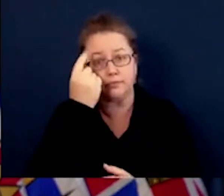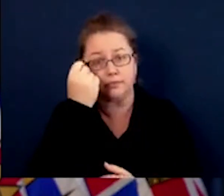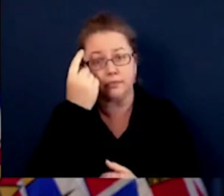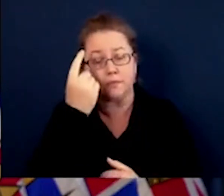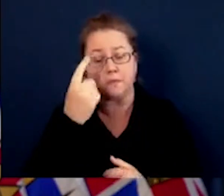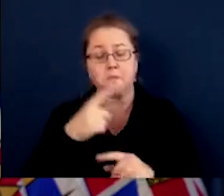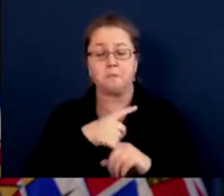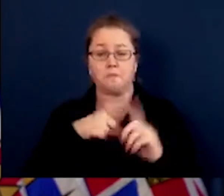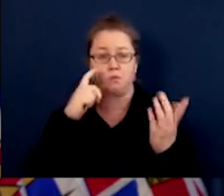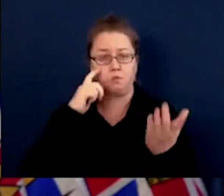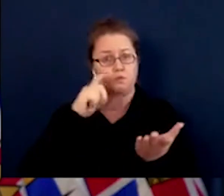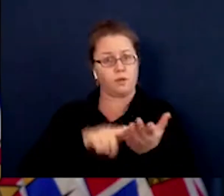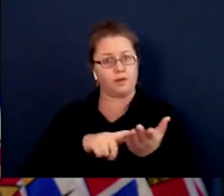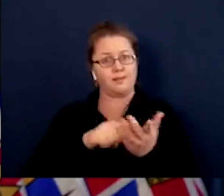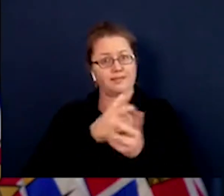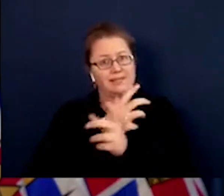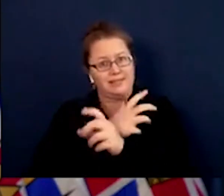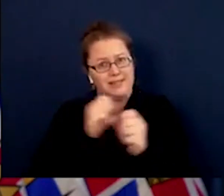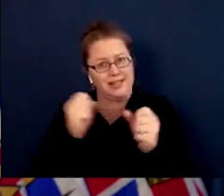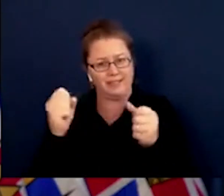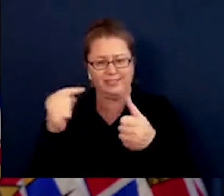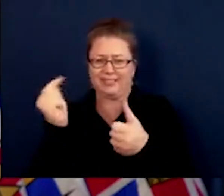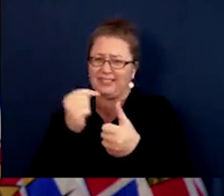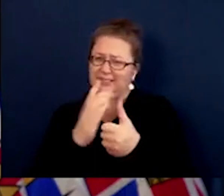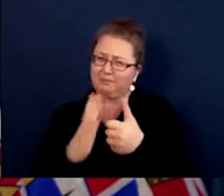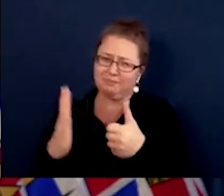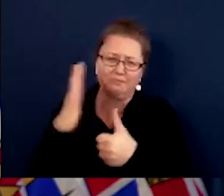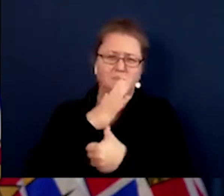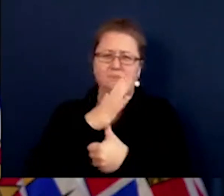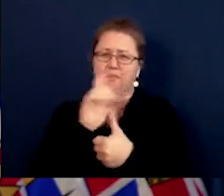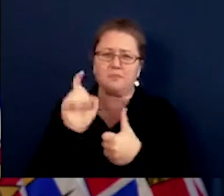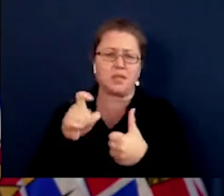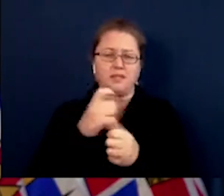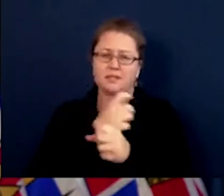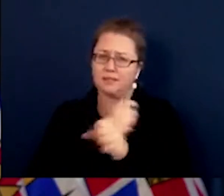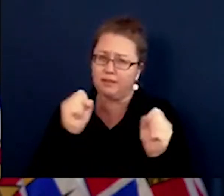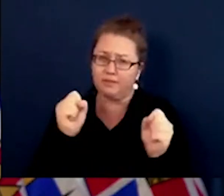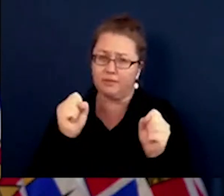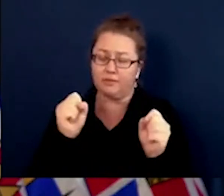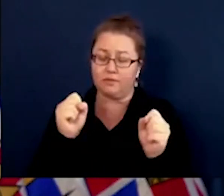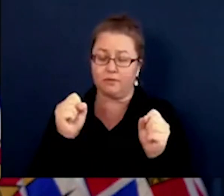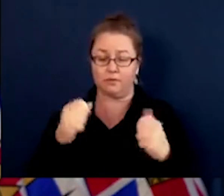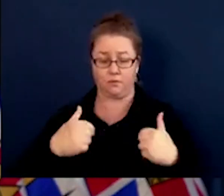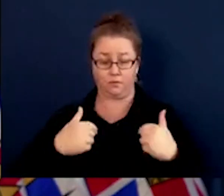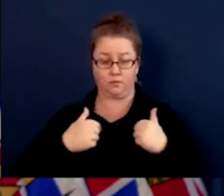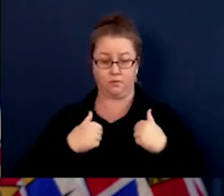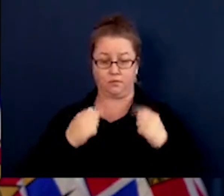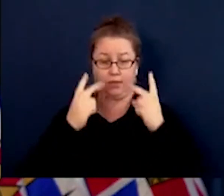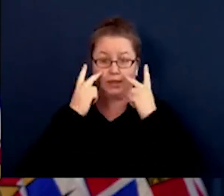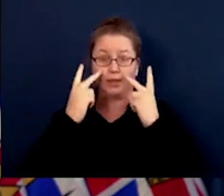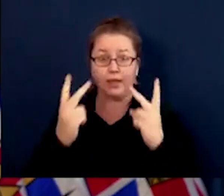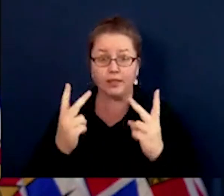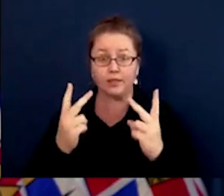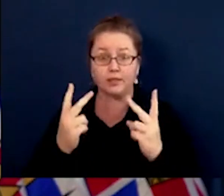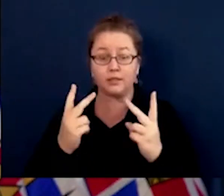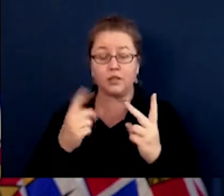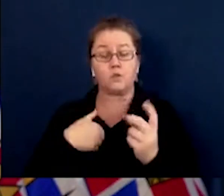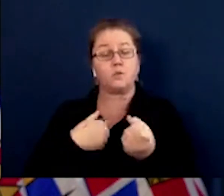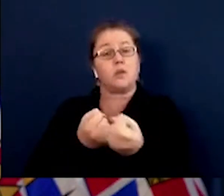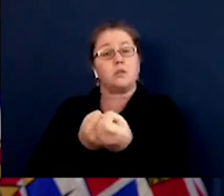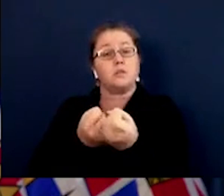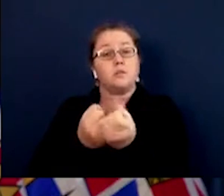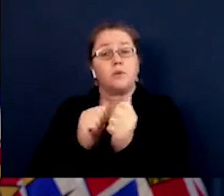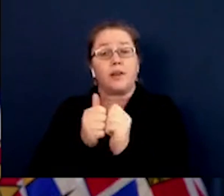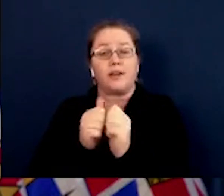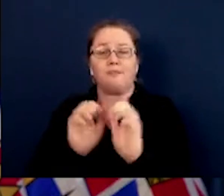that and accept that in the people in our lives, in our communities. As a guest, support your loved